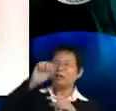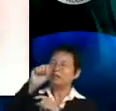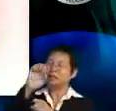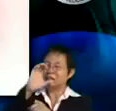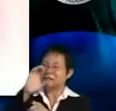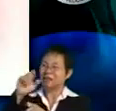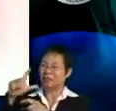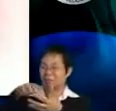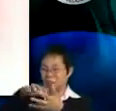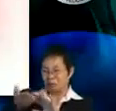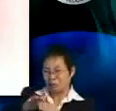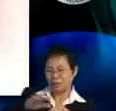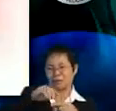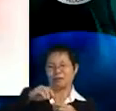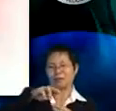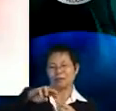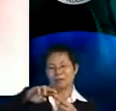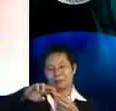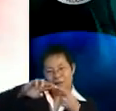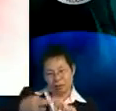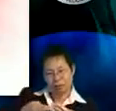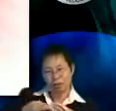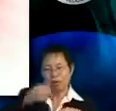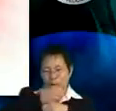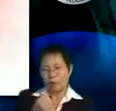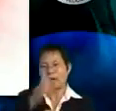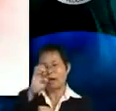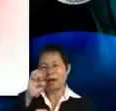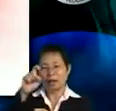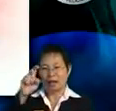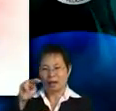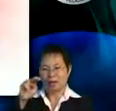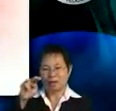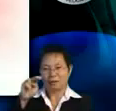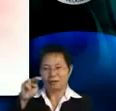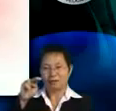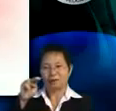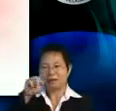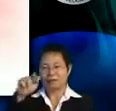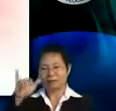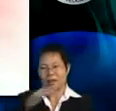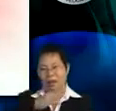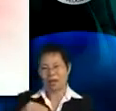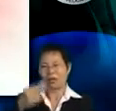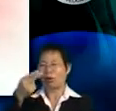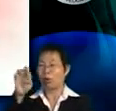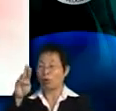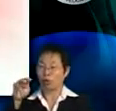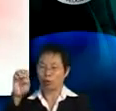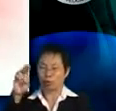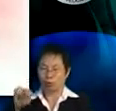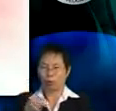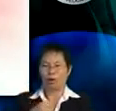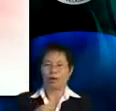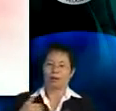tissues, to make enzymes and hormones, to form antibodies, and as a source of energy when